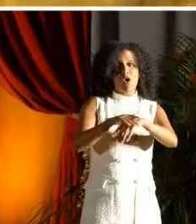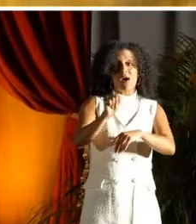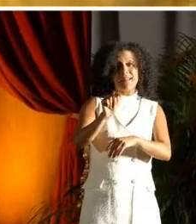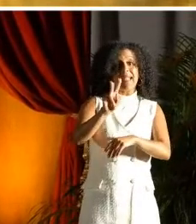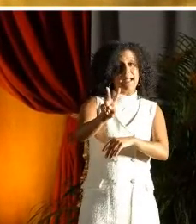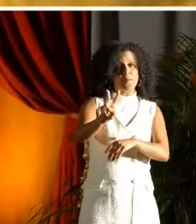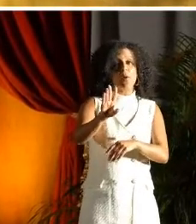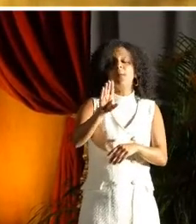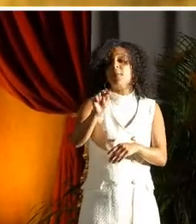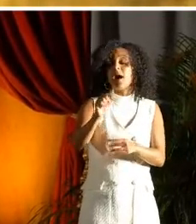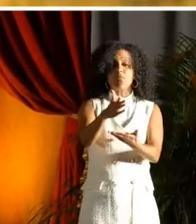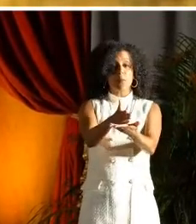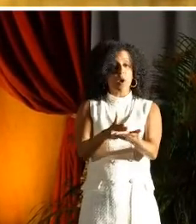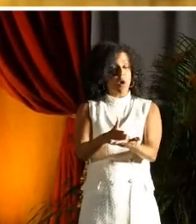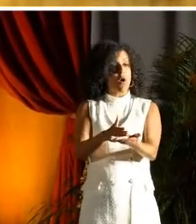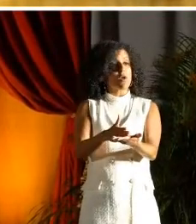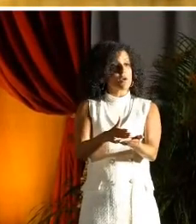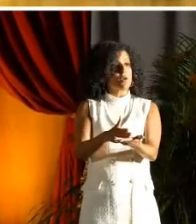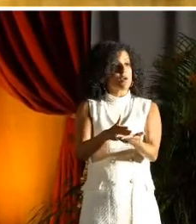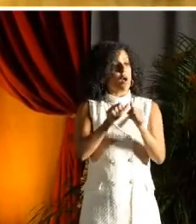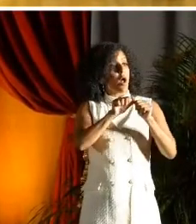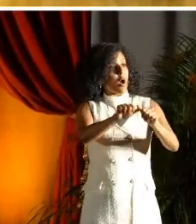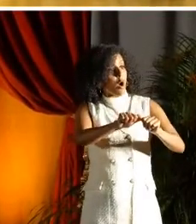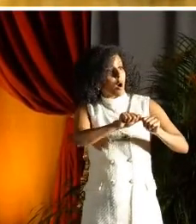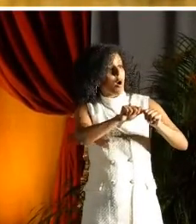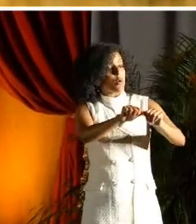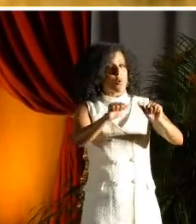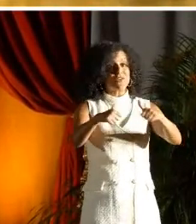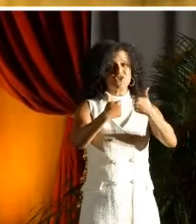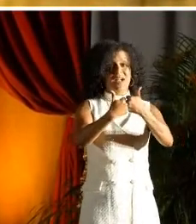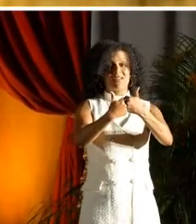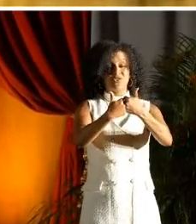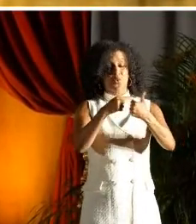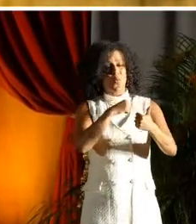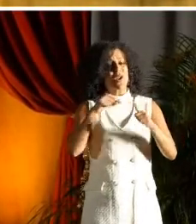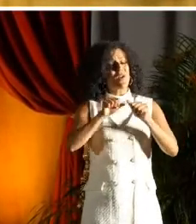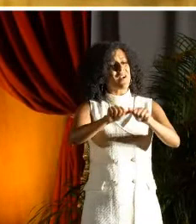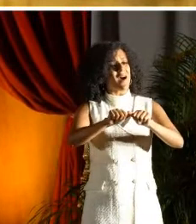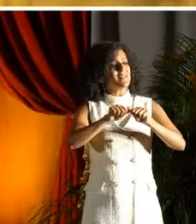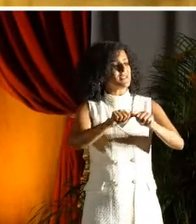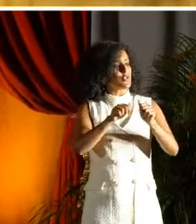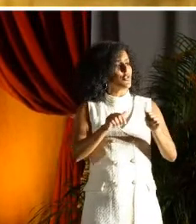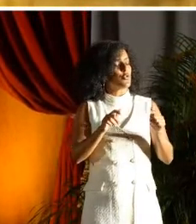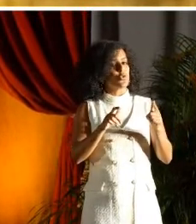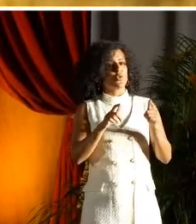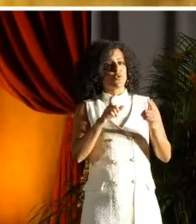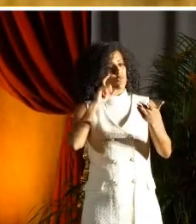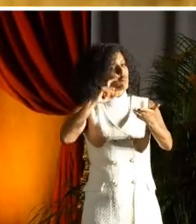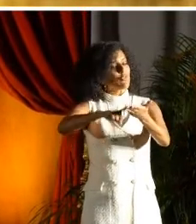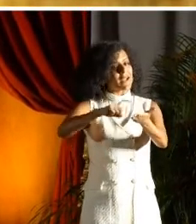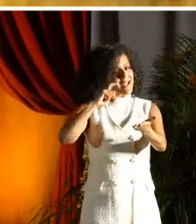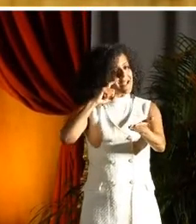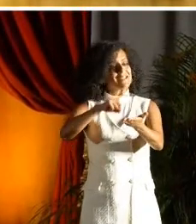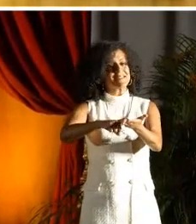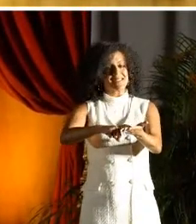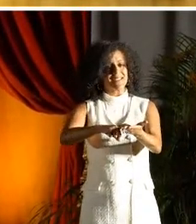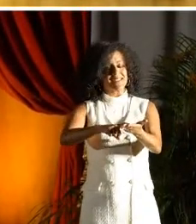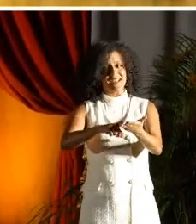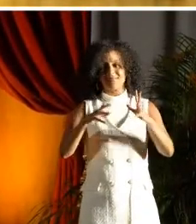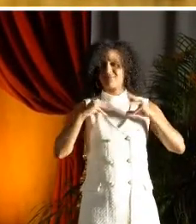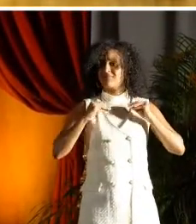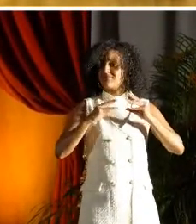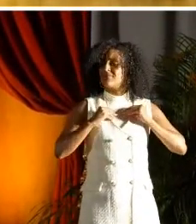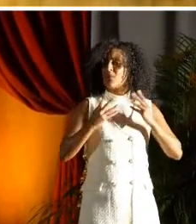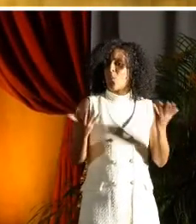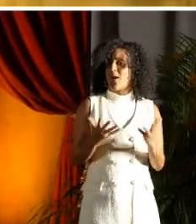cable. But the part of the ongoing challenge is we're constantly raising the floor on what's acceptable. And it doesn't